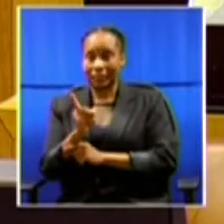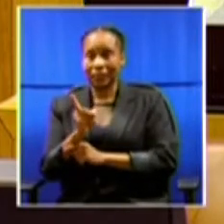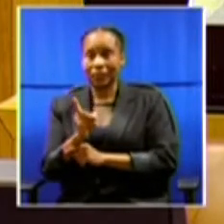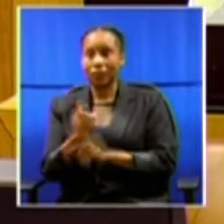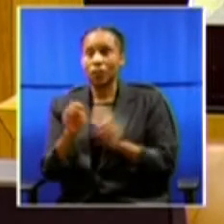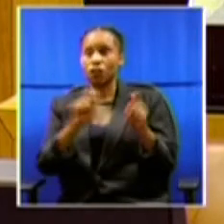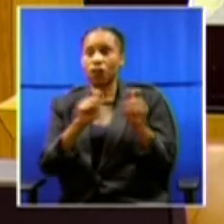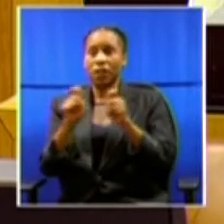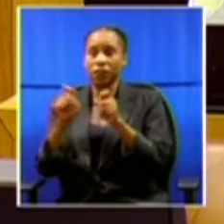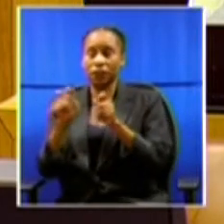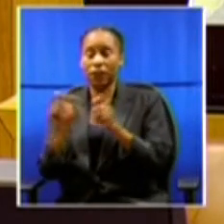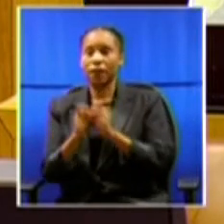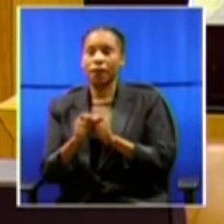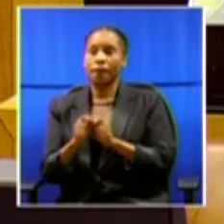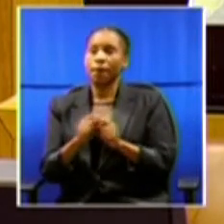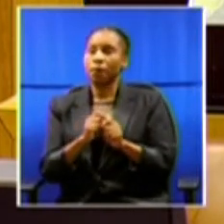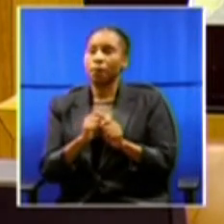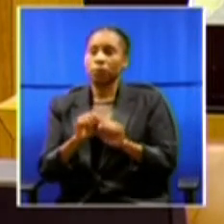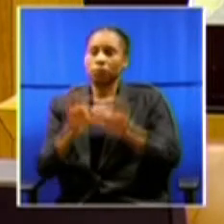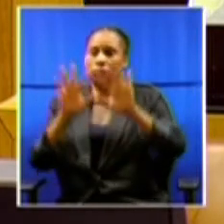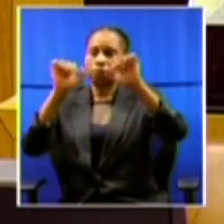transferred to maximum facilities.